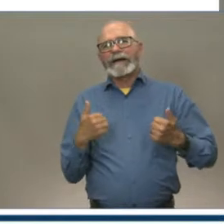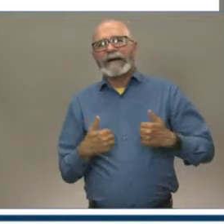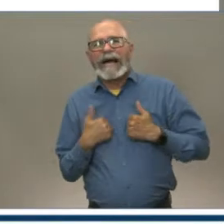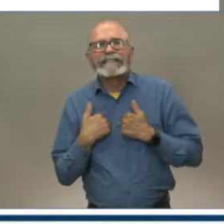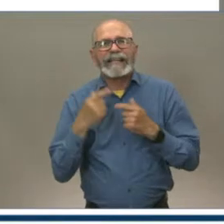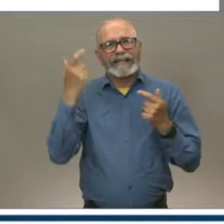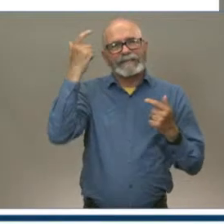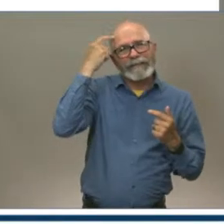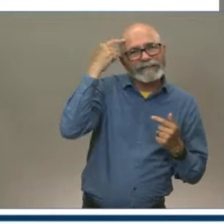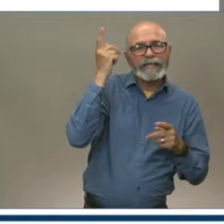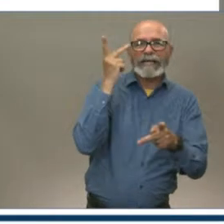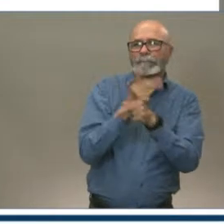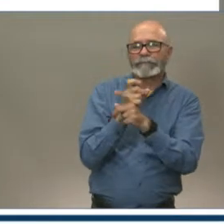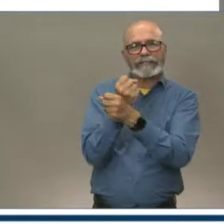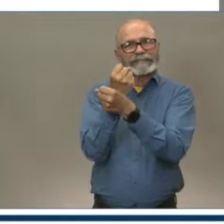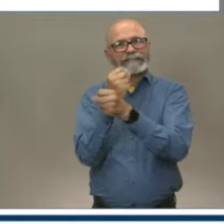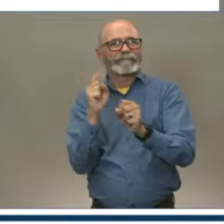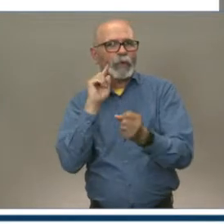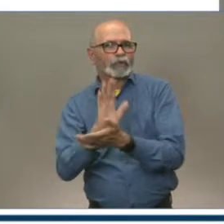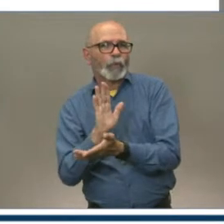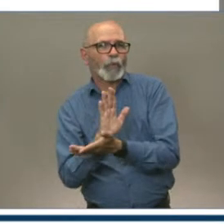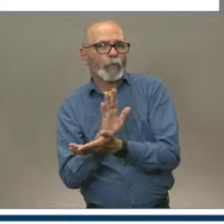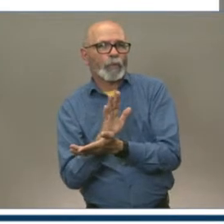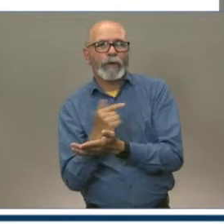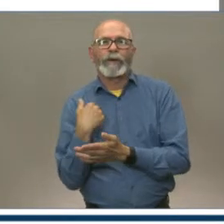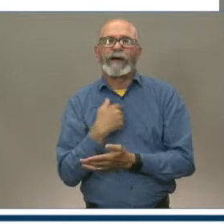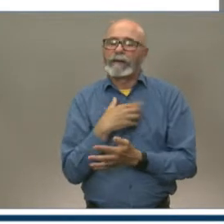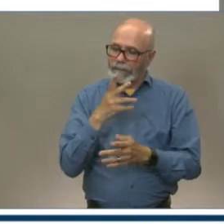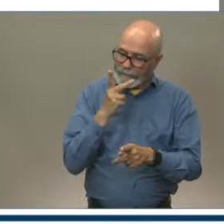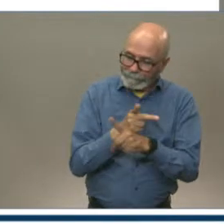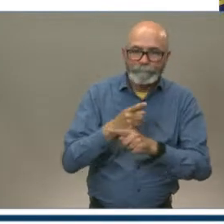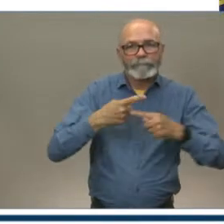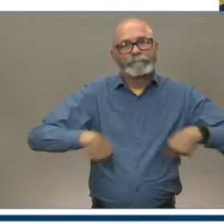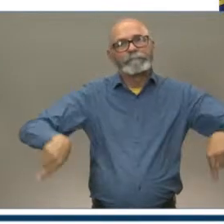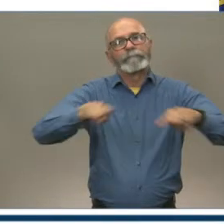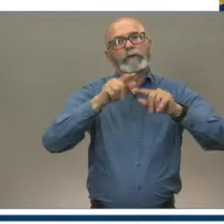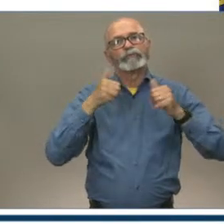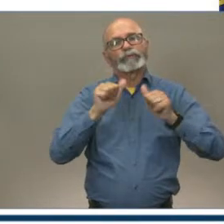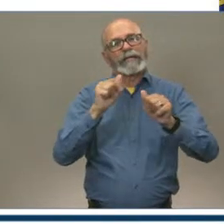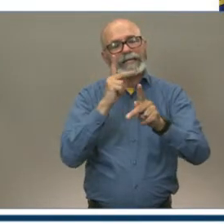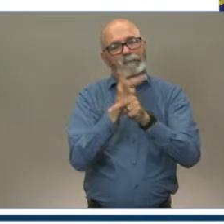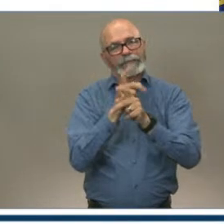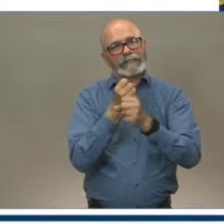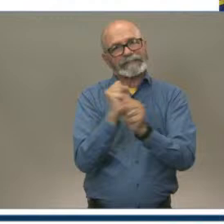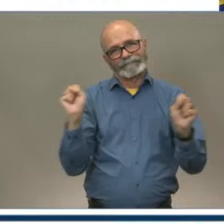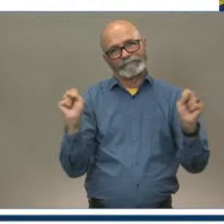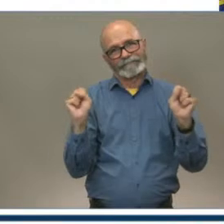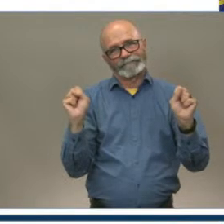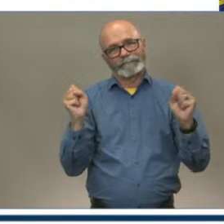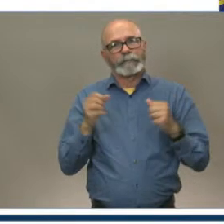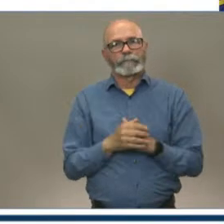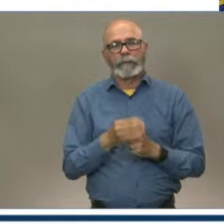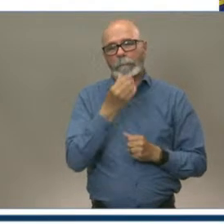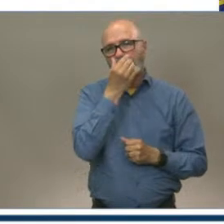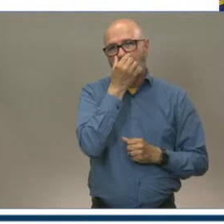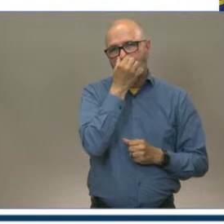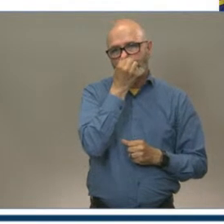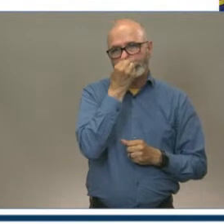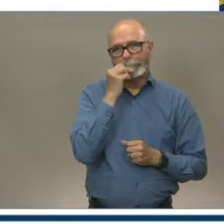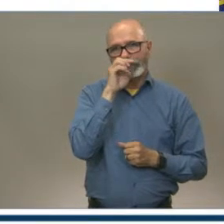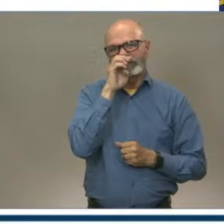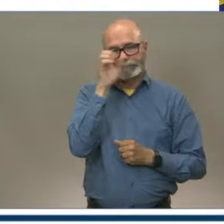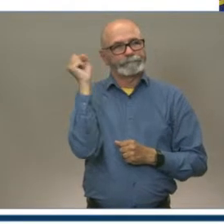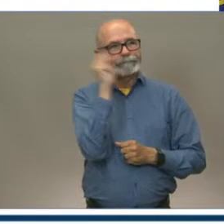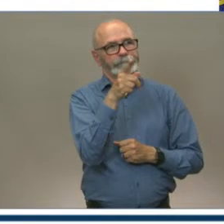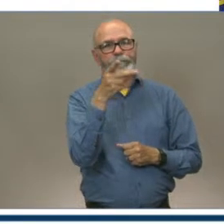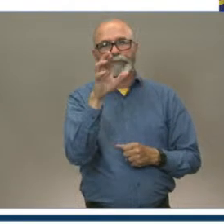which means that we all have to work to keep our communities safe. Do you have a follow-up, Tim? I do, for the Premier. I'm